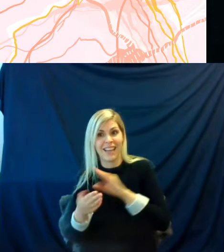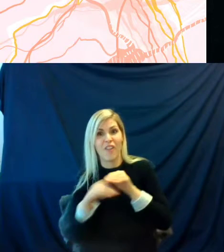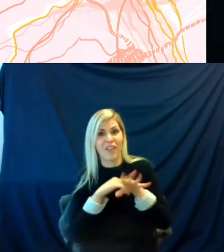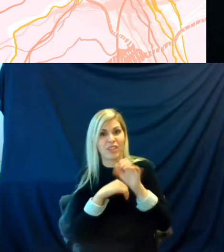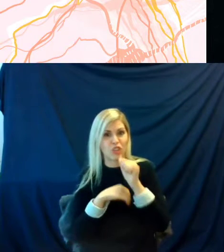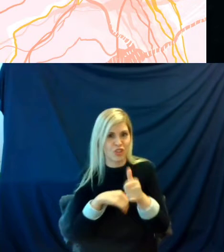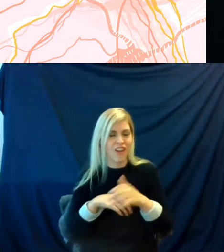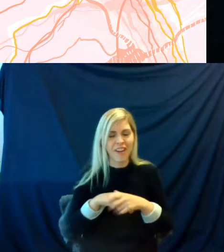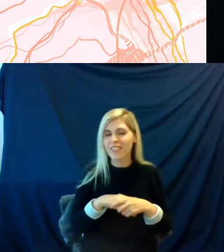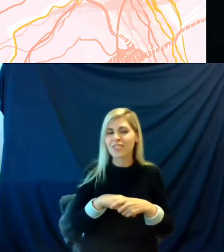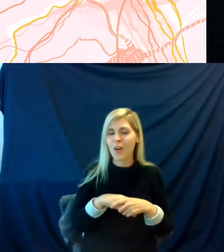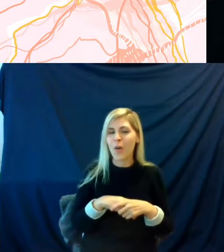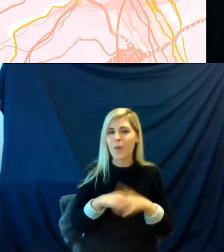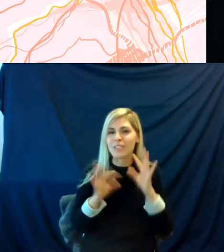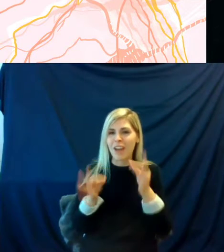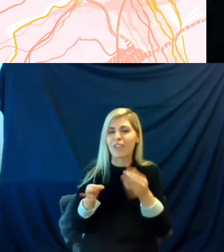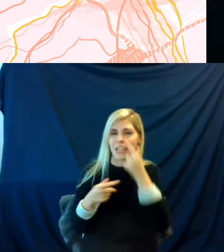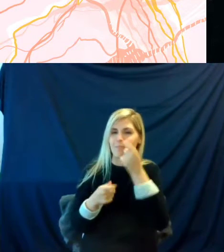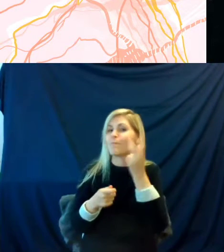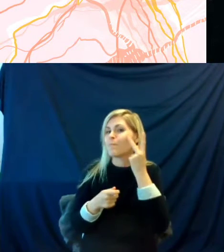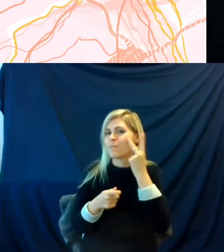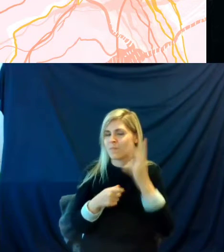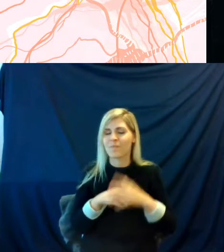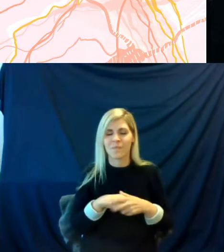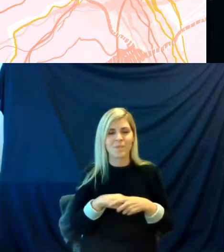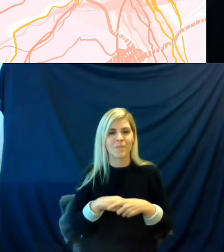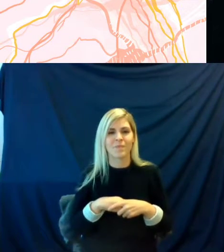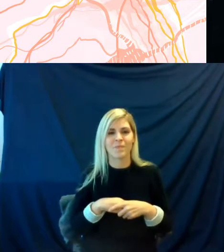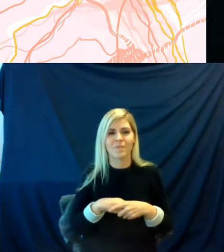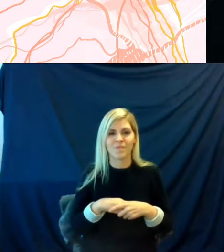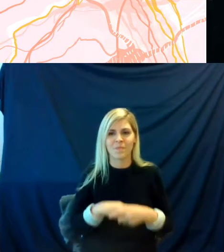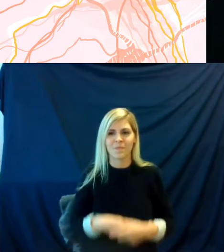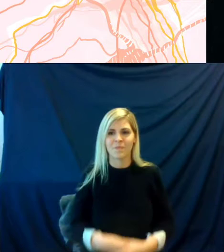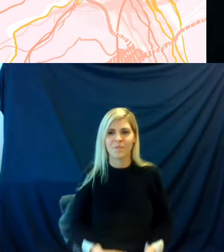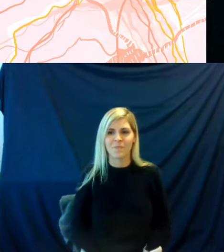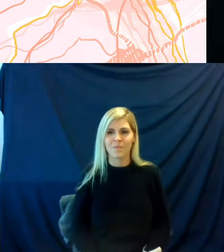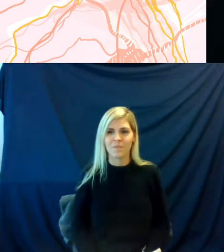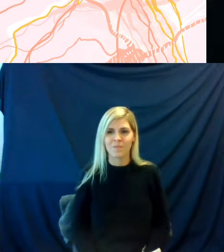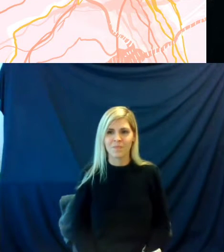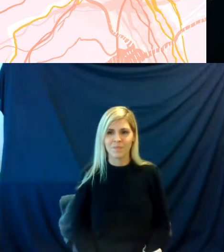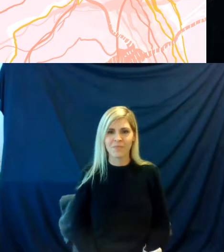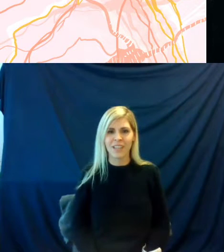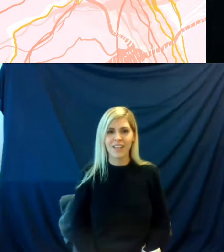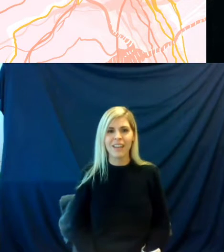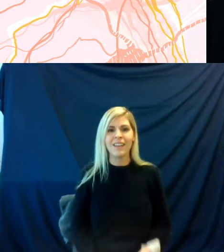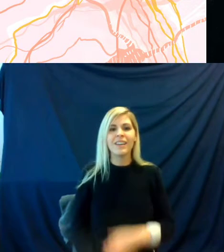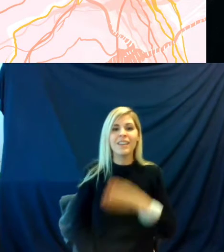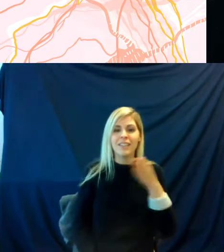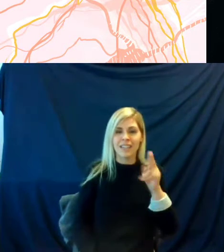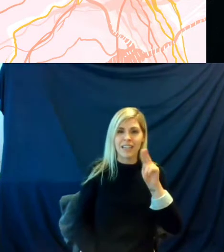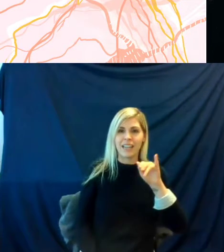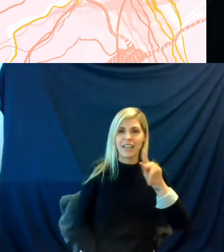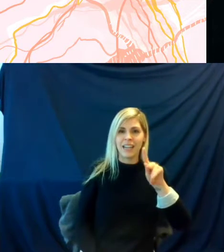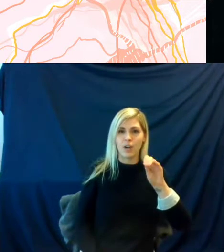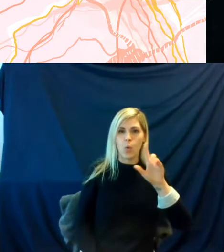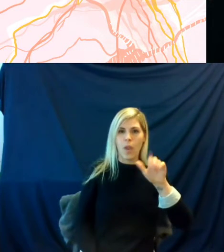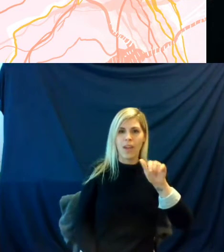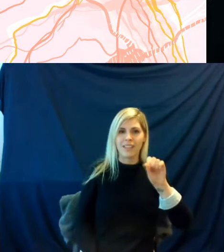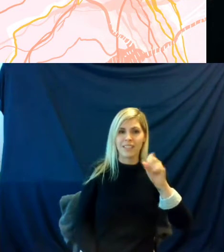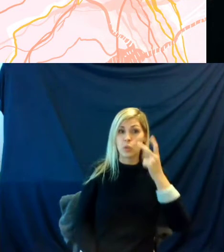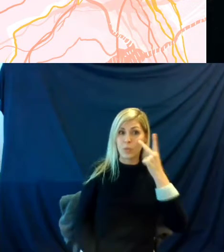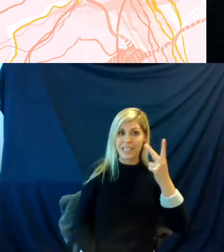singing affects it or not. So definitely, we can give that a shot. All right, so as you can see,